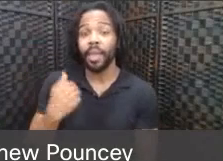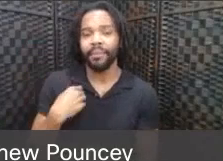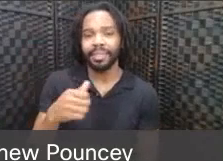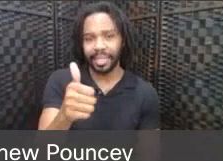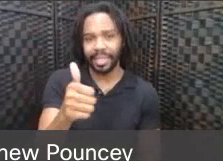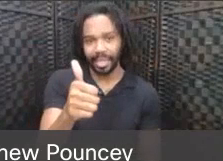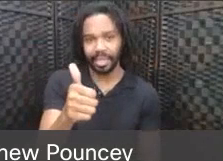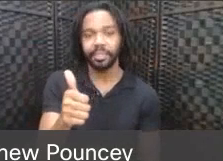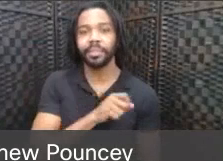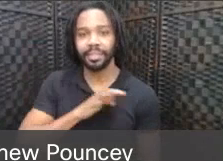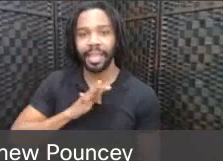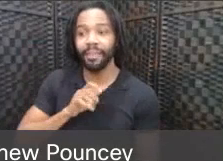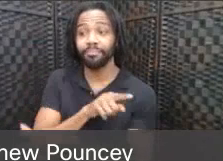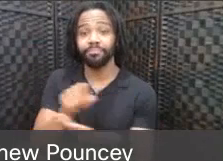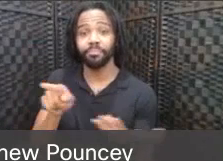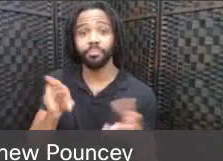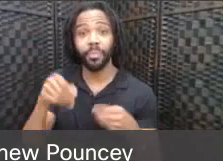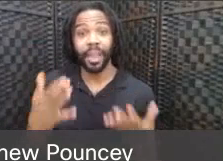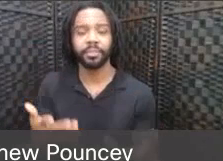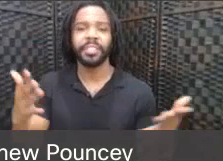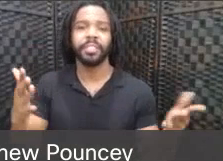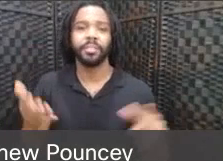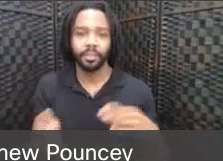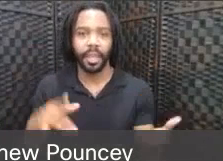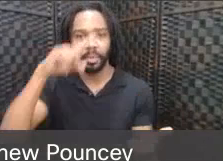who have died from COVID. In